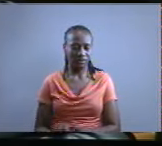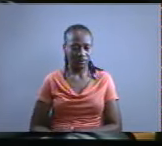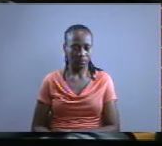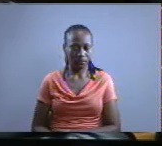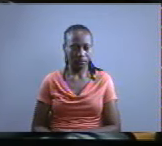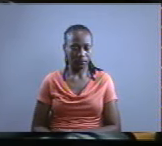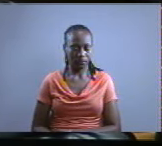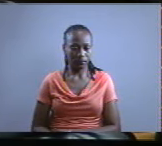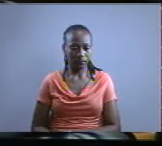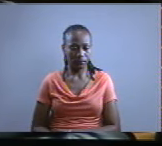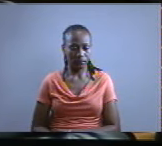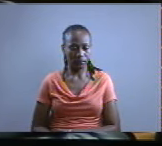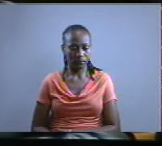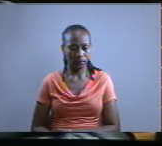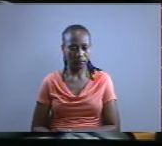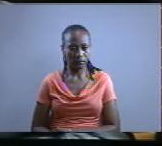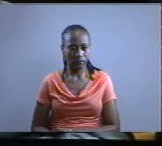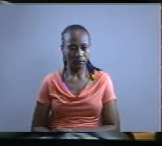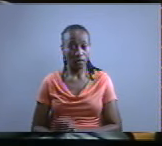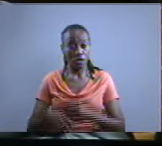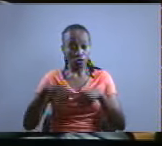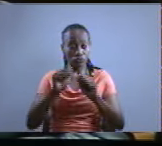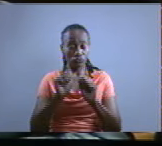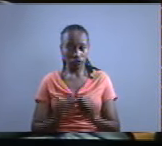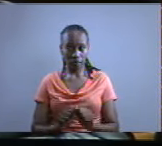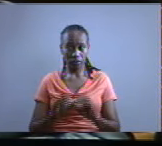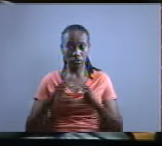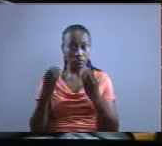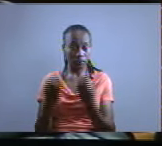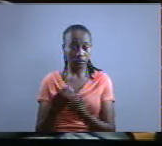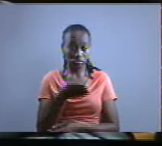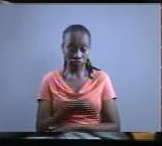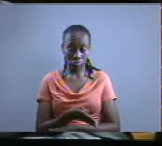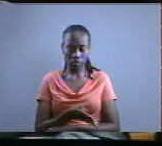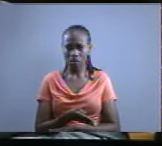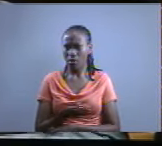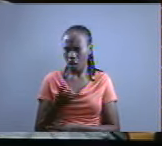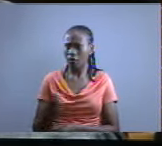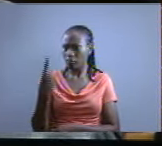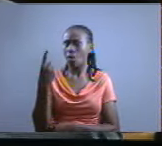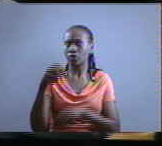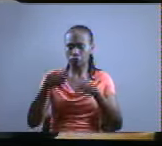Honourable member, the chairperson of committees is here, and there's only one chairperson of committees.